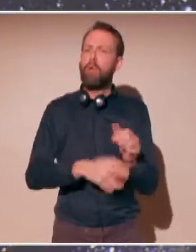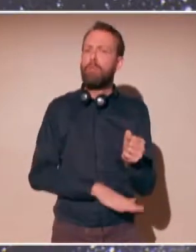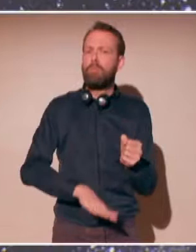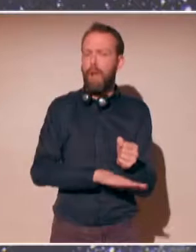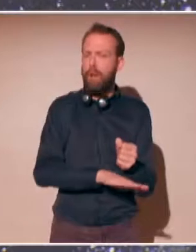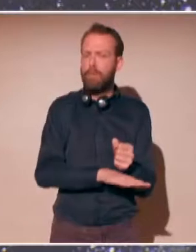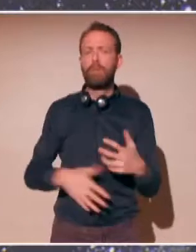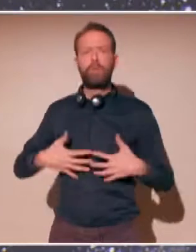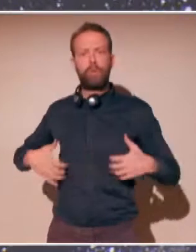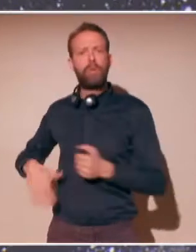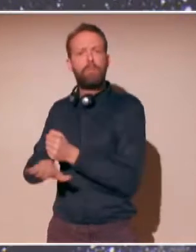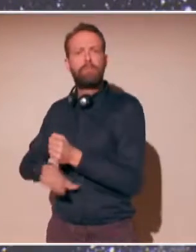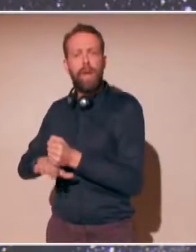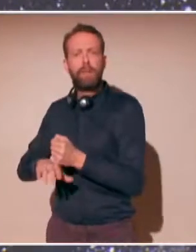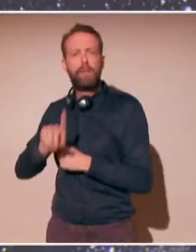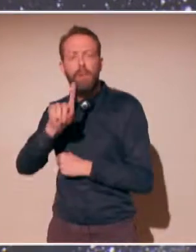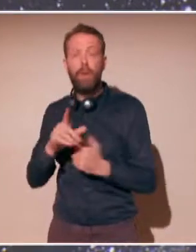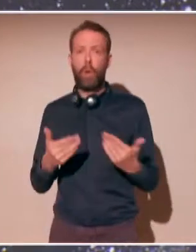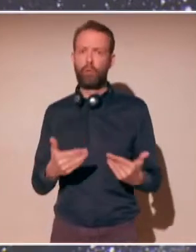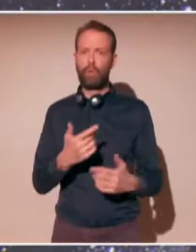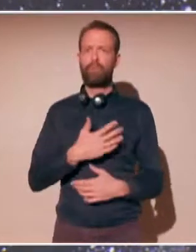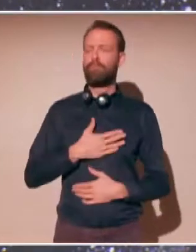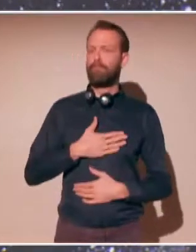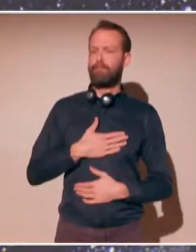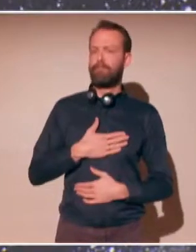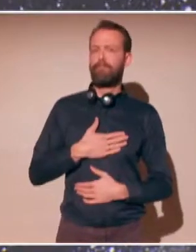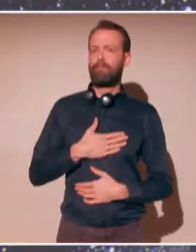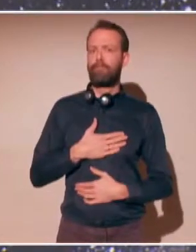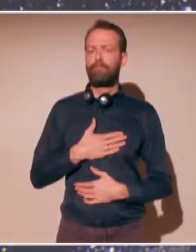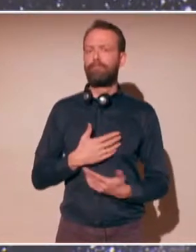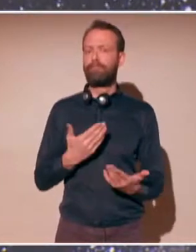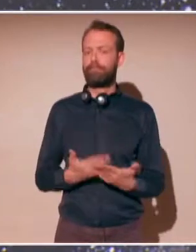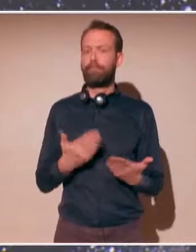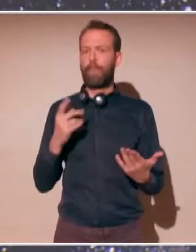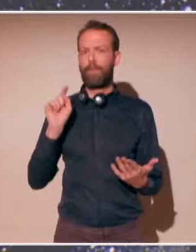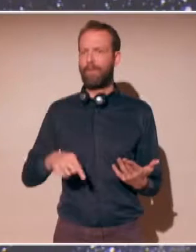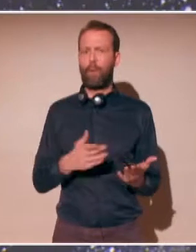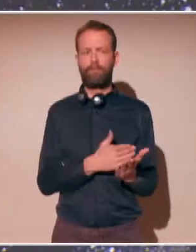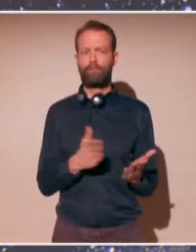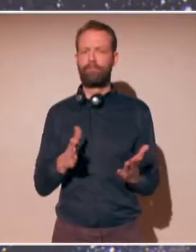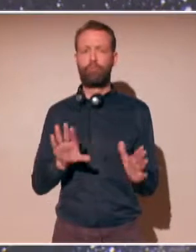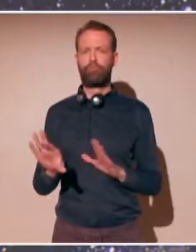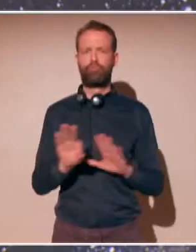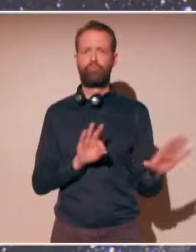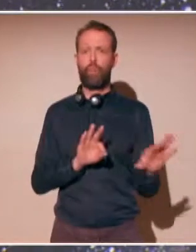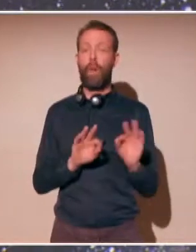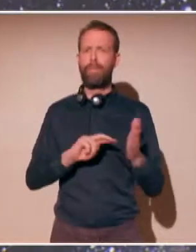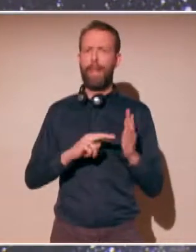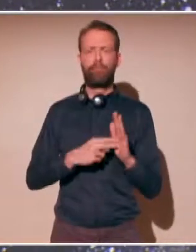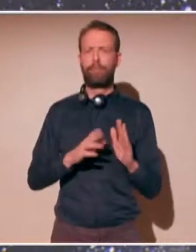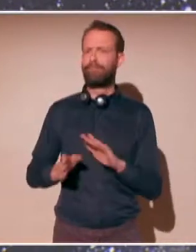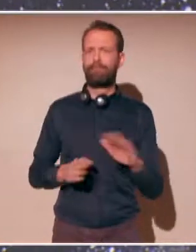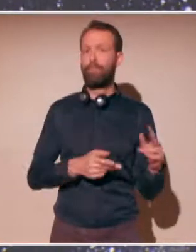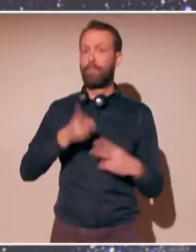choices. Technology is at the basis of everything, as is science. But I think that we are